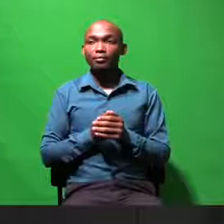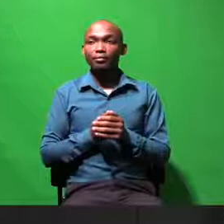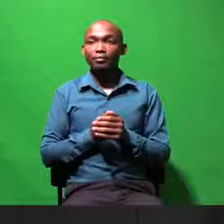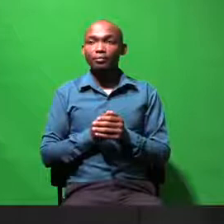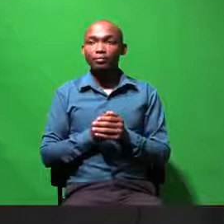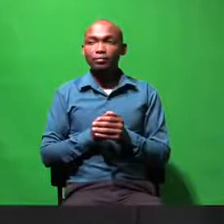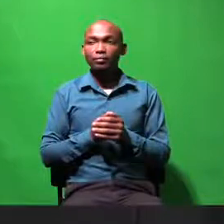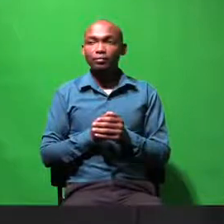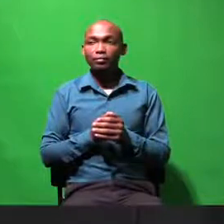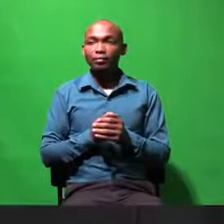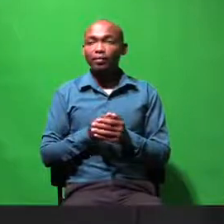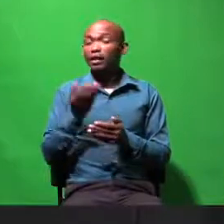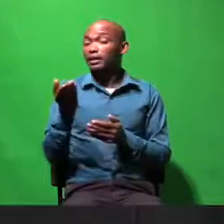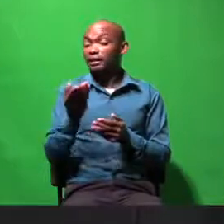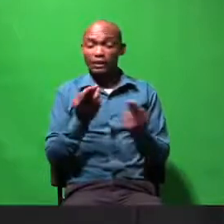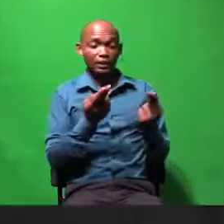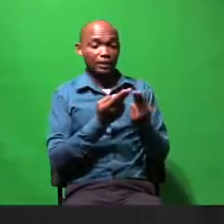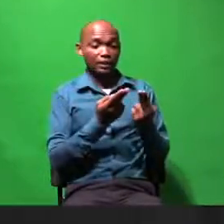is similar